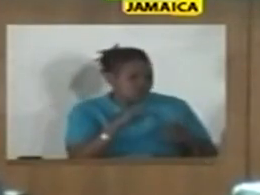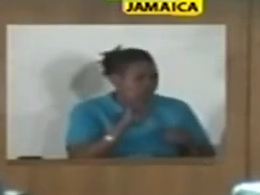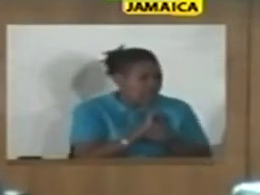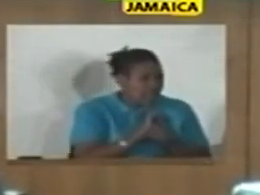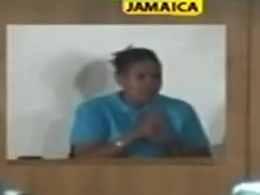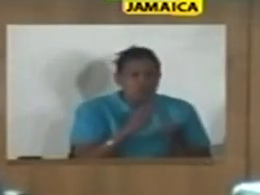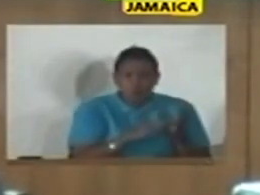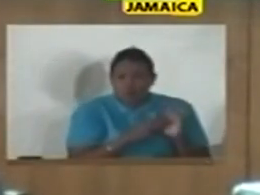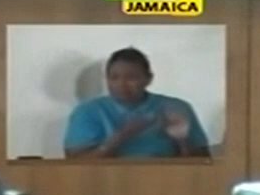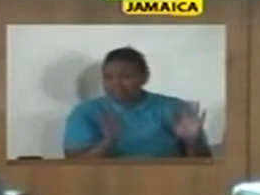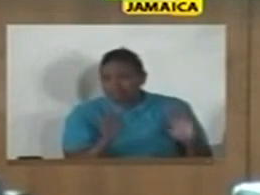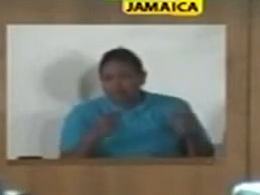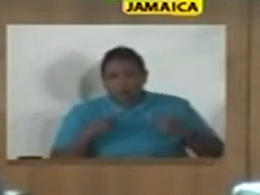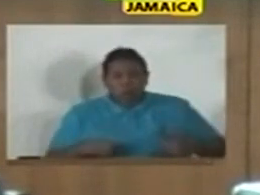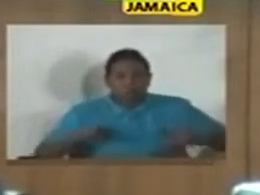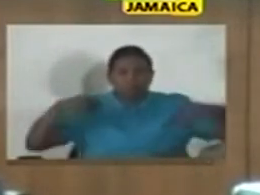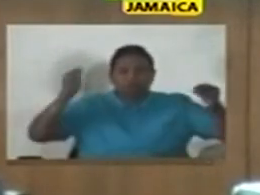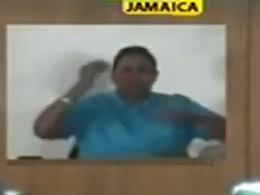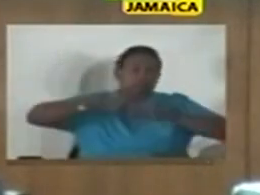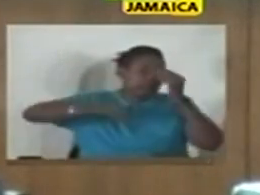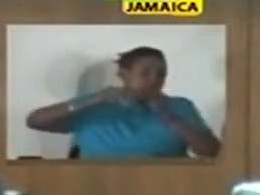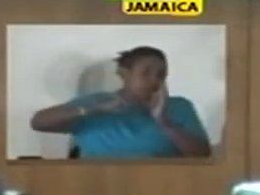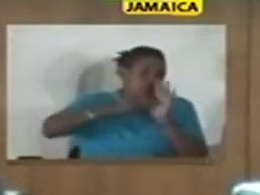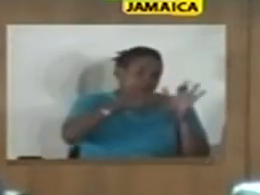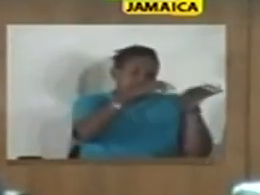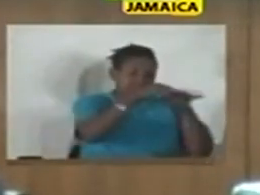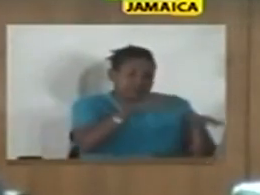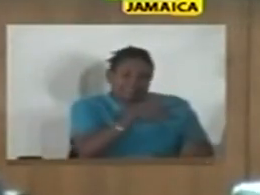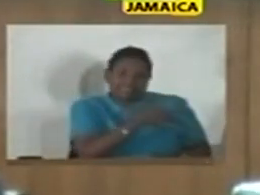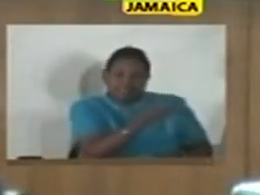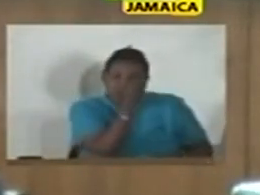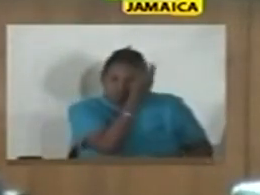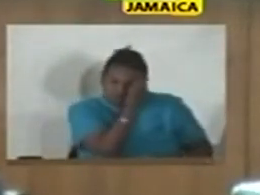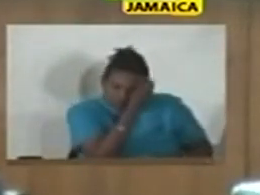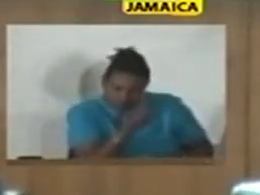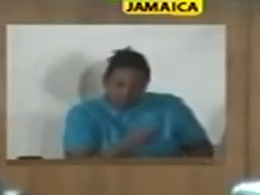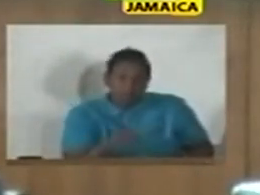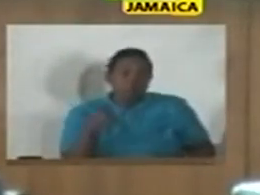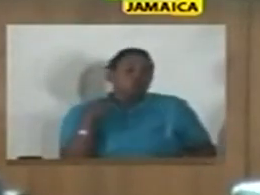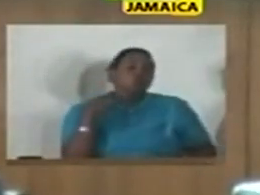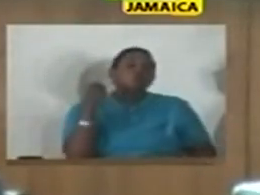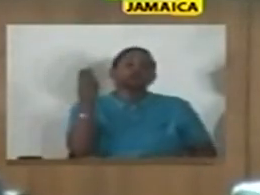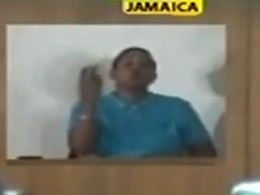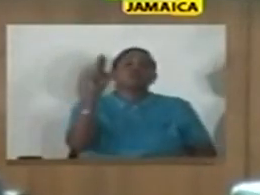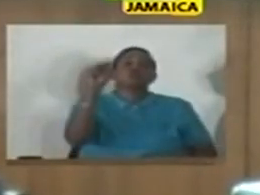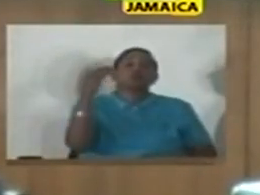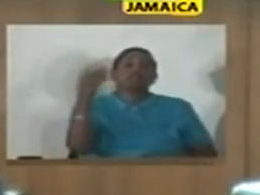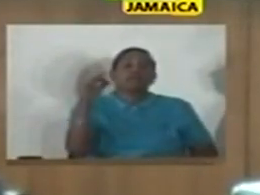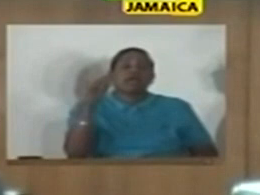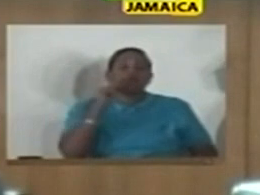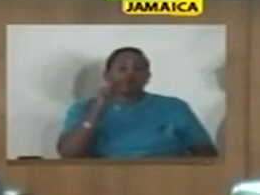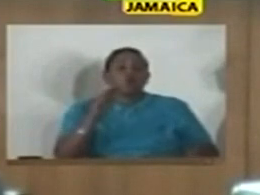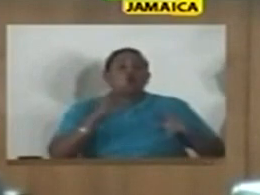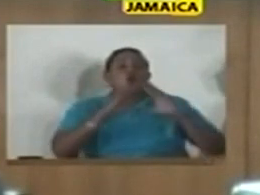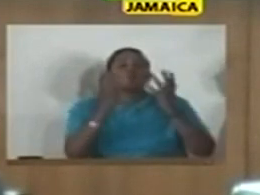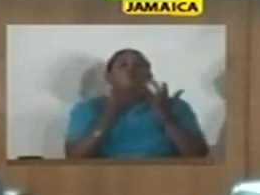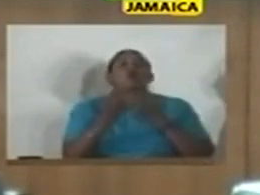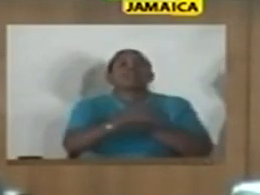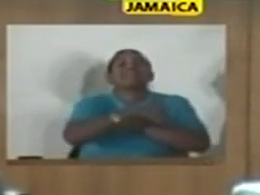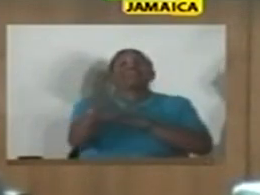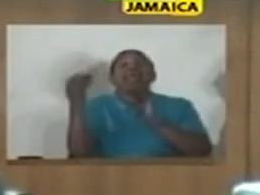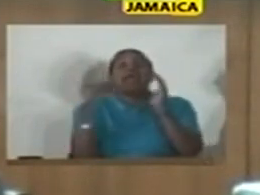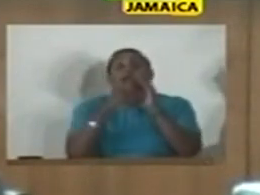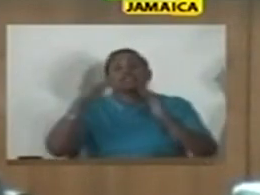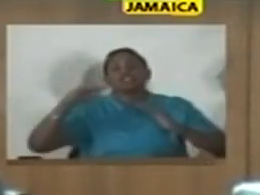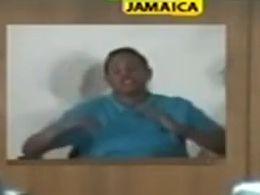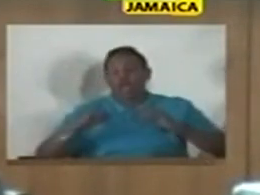trafficking. Mr. Speaker, June 12, 2019 was observed as World Day Against Child Labor. To